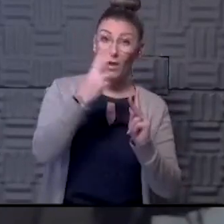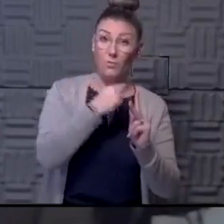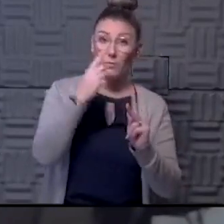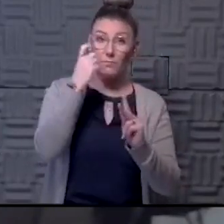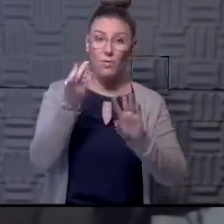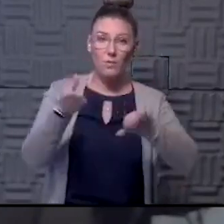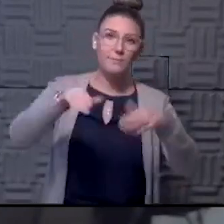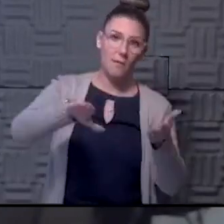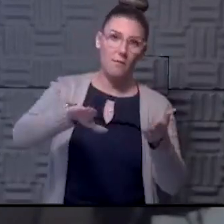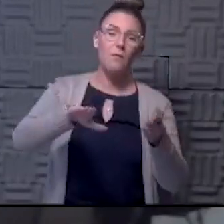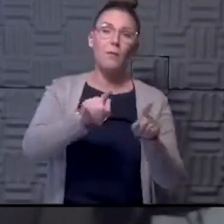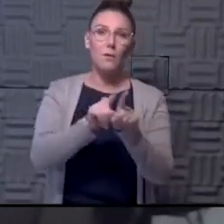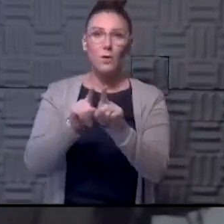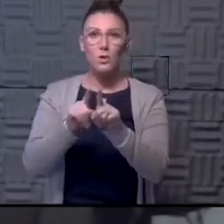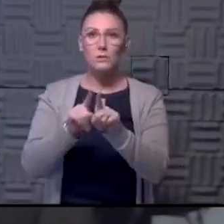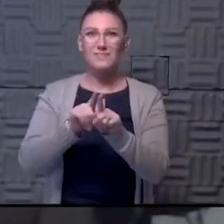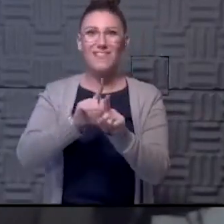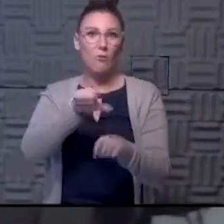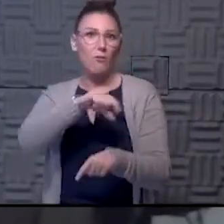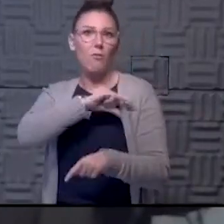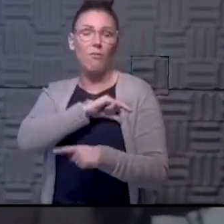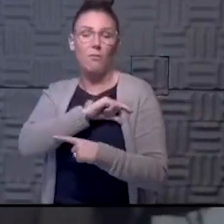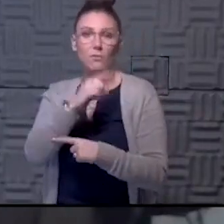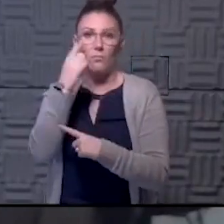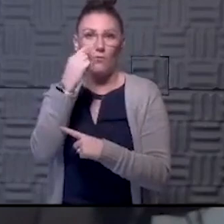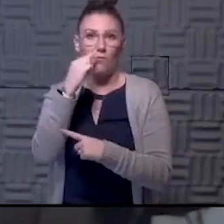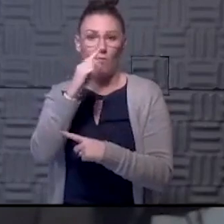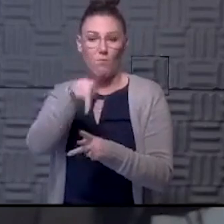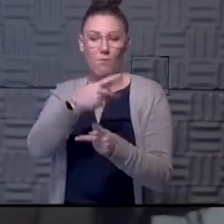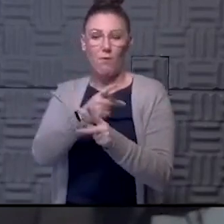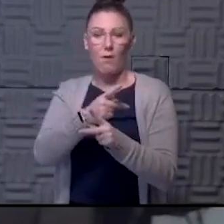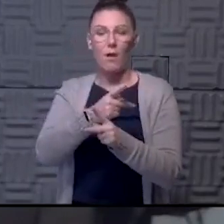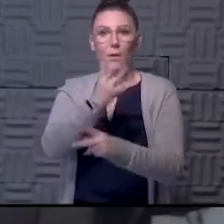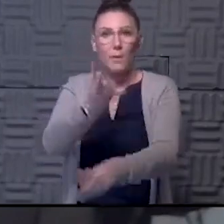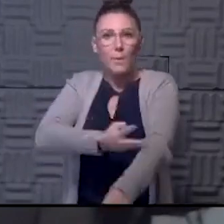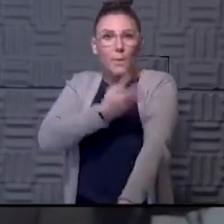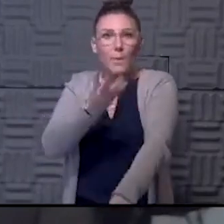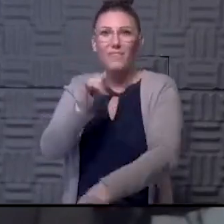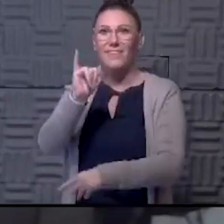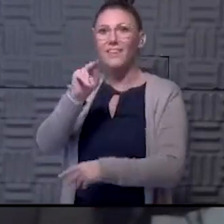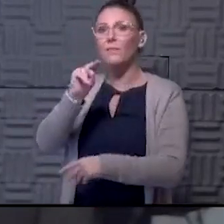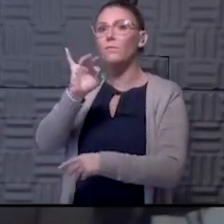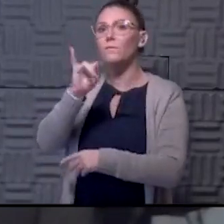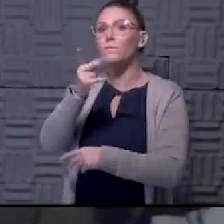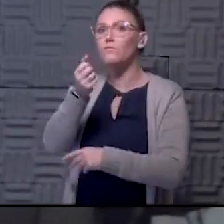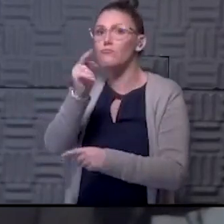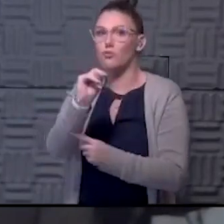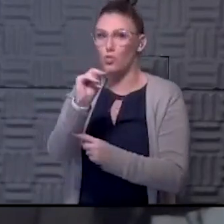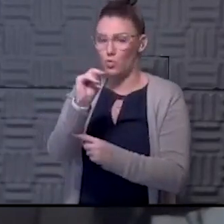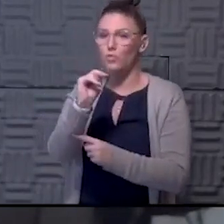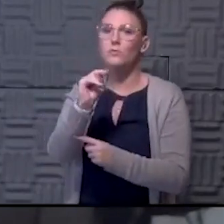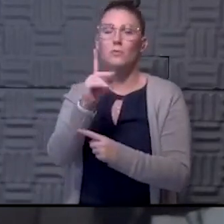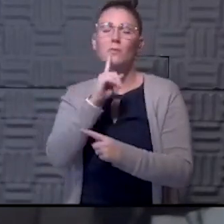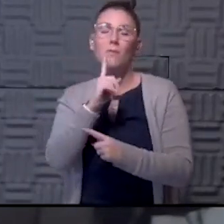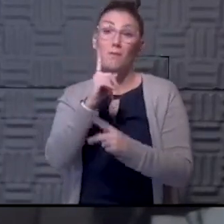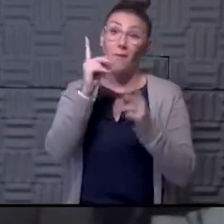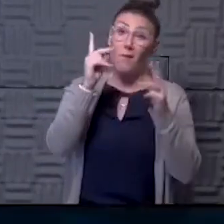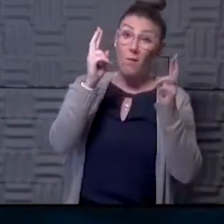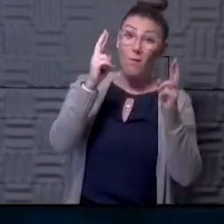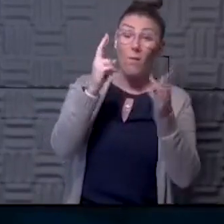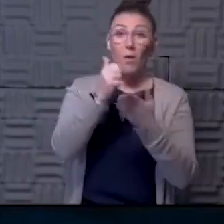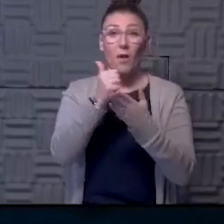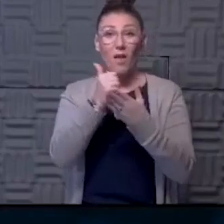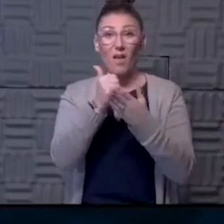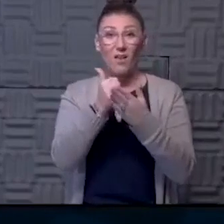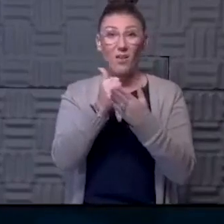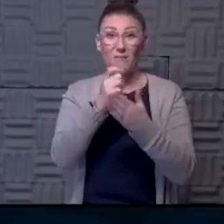death, that are eligible for this type of infusion. And so we're excited to be able to help those people stay out of the hospital potentially. So how